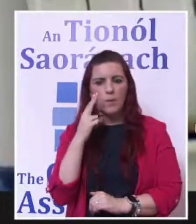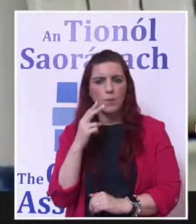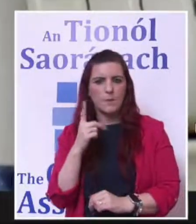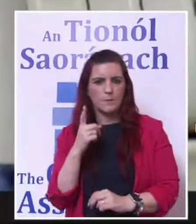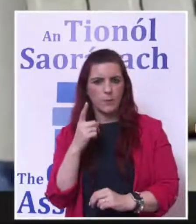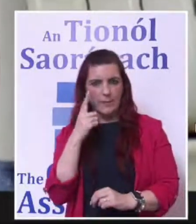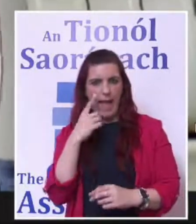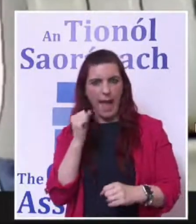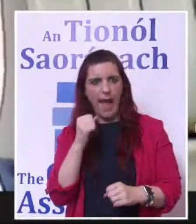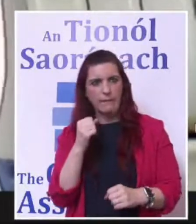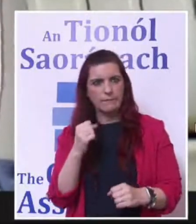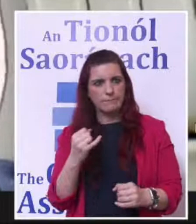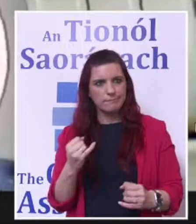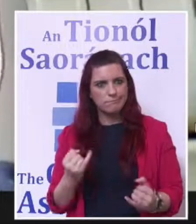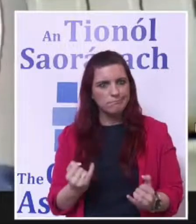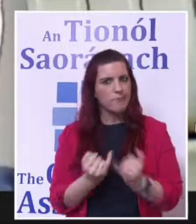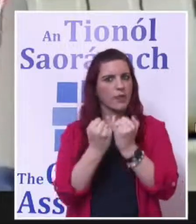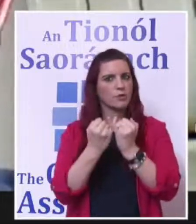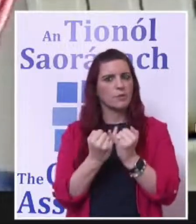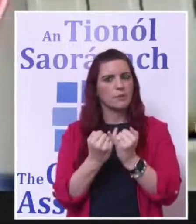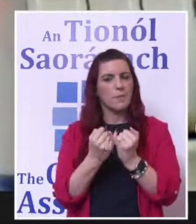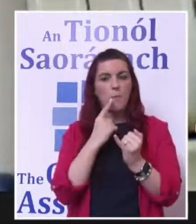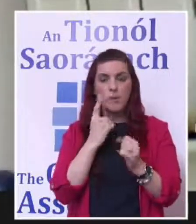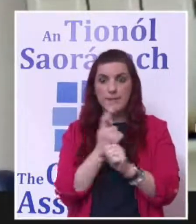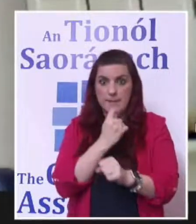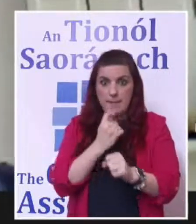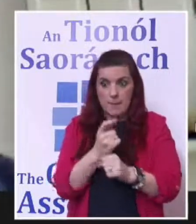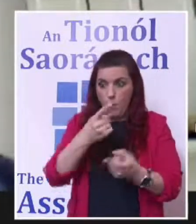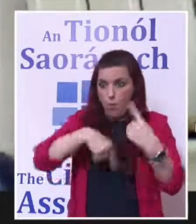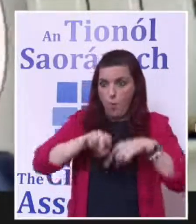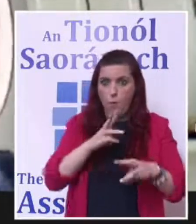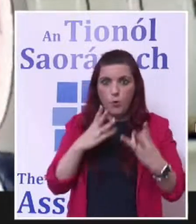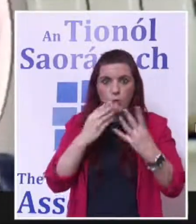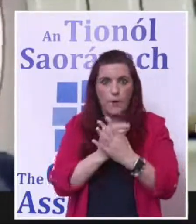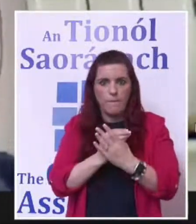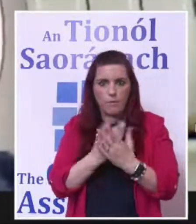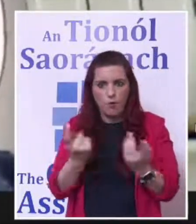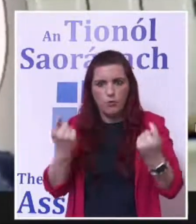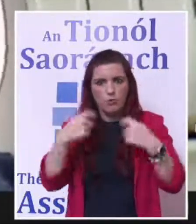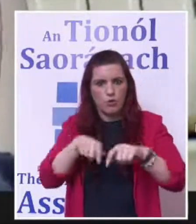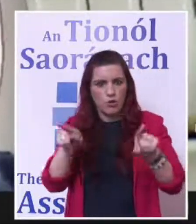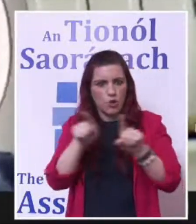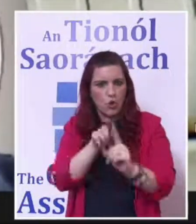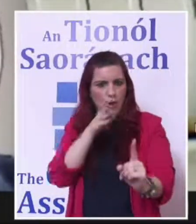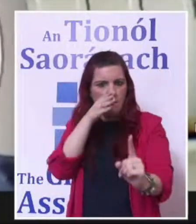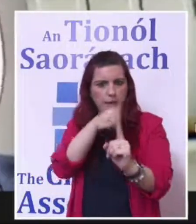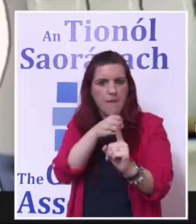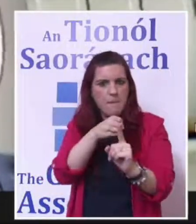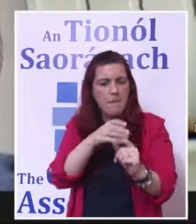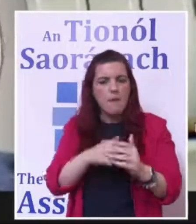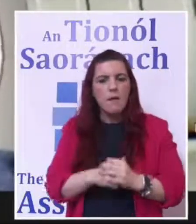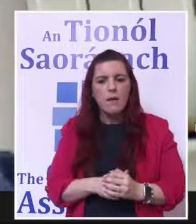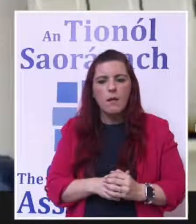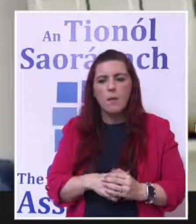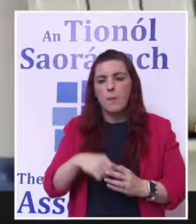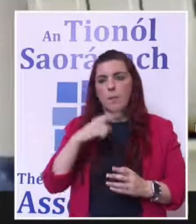together to a common purpose. Alongside that is the idea that citizen engagement is